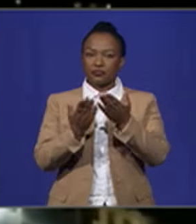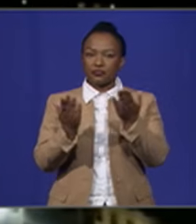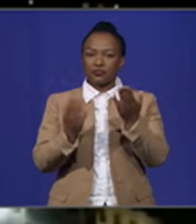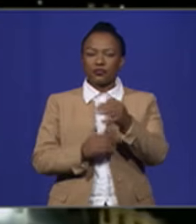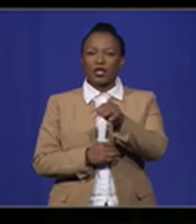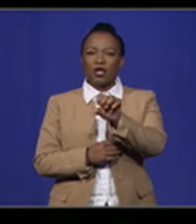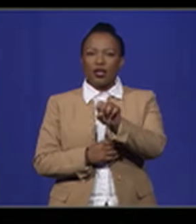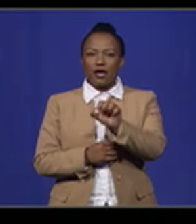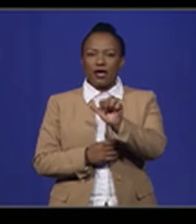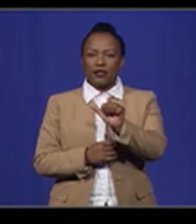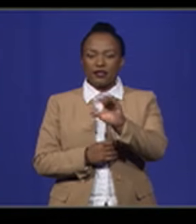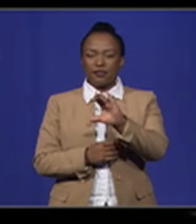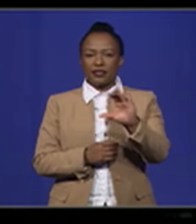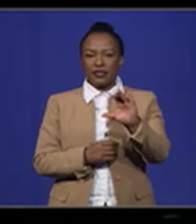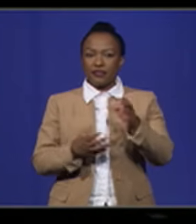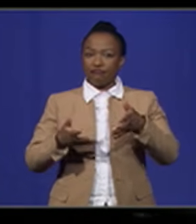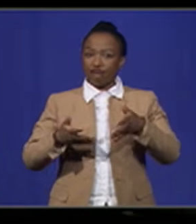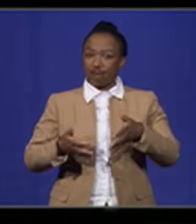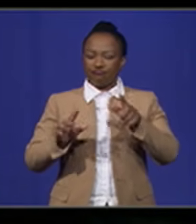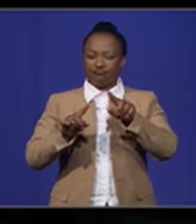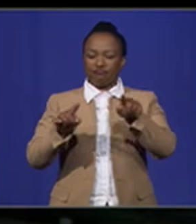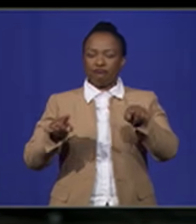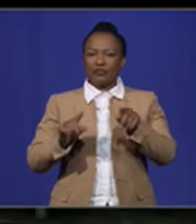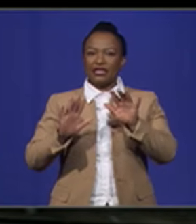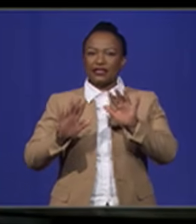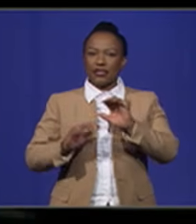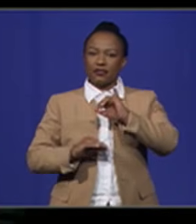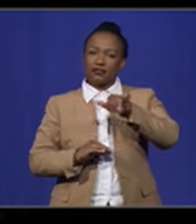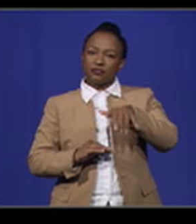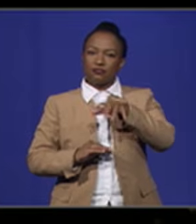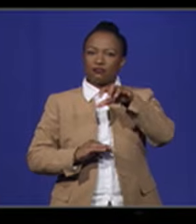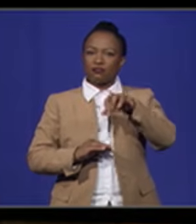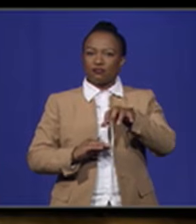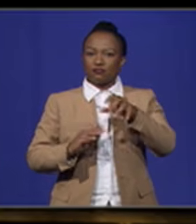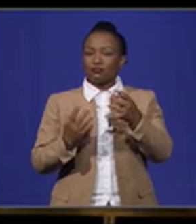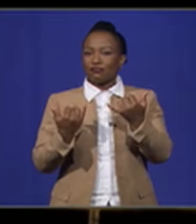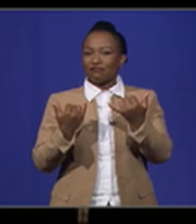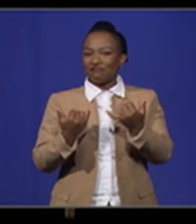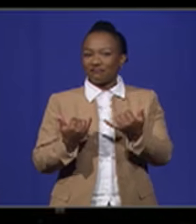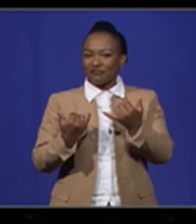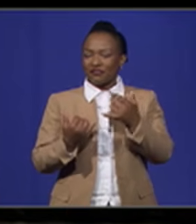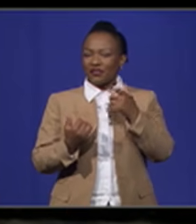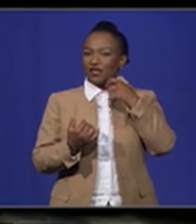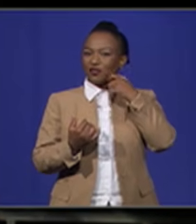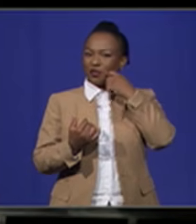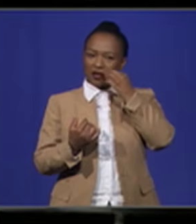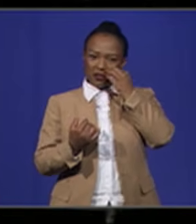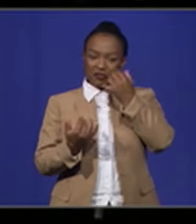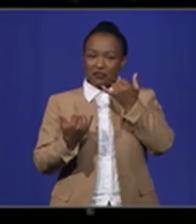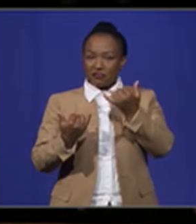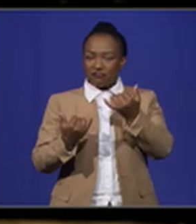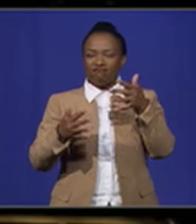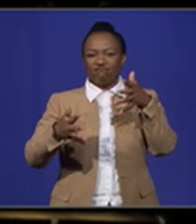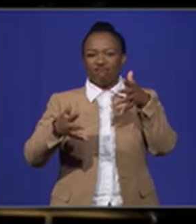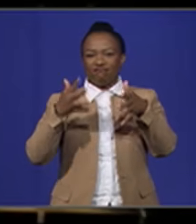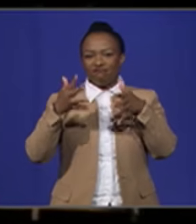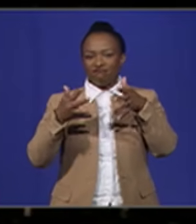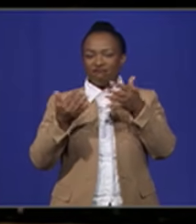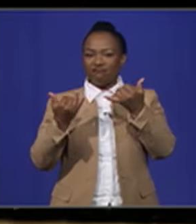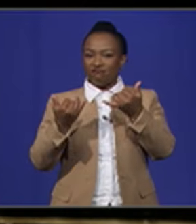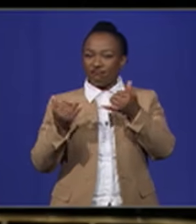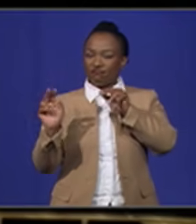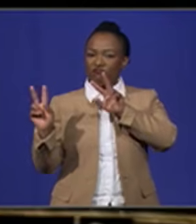Tlhamalalo go tswa mo SABC Studio 10 Auckland Park, Johannesburg. Re go tlisetsa kgaso ya dikgang tsa Setswana. A